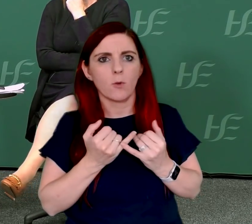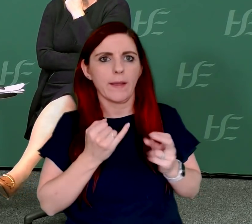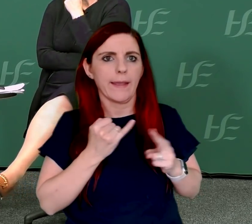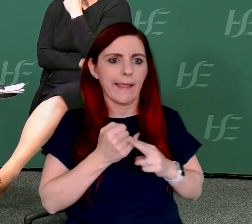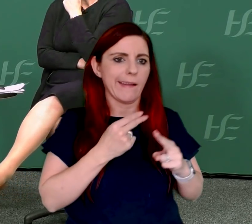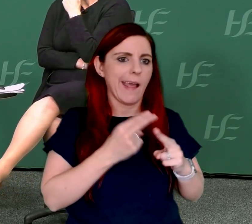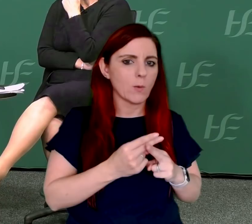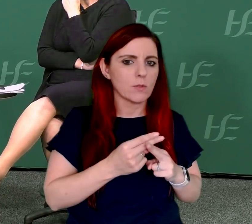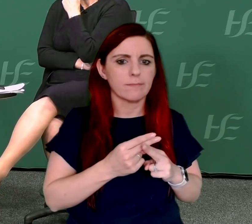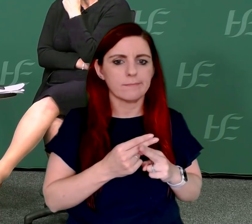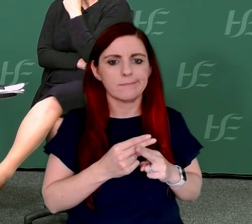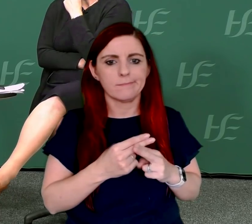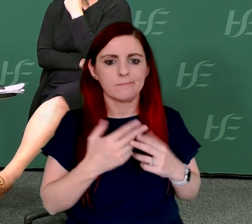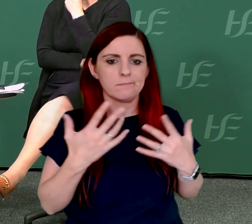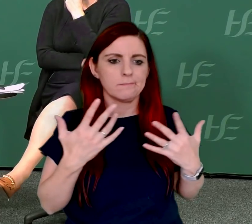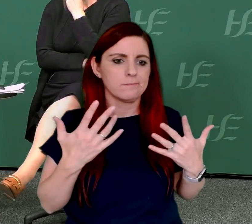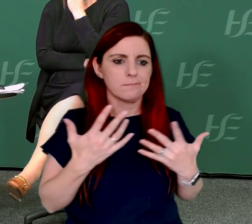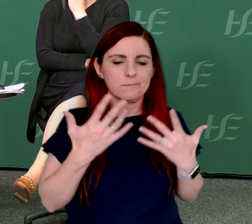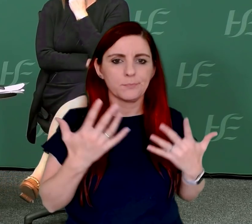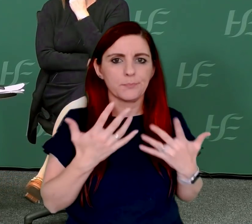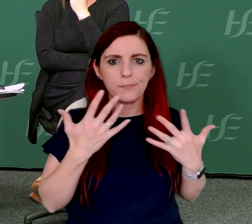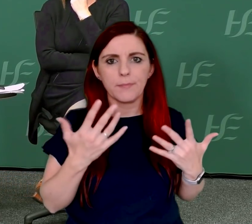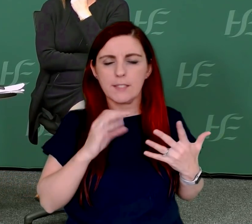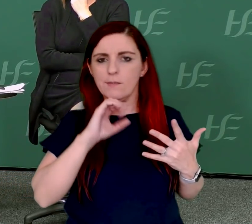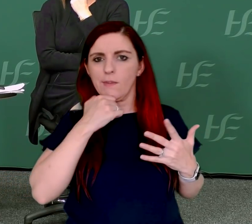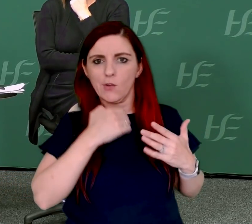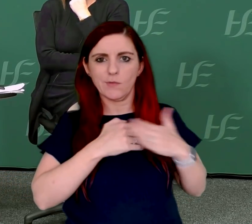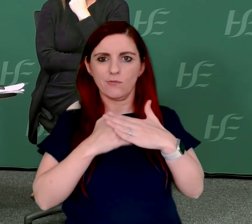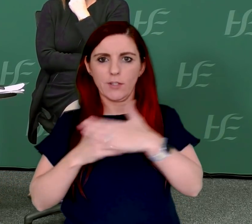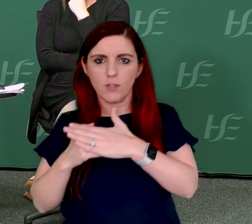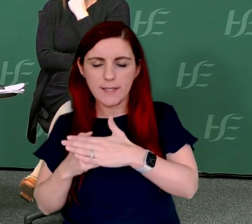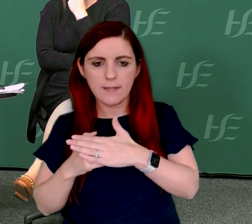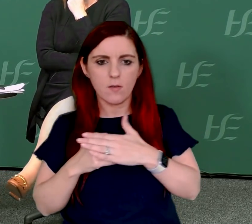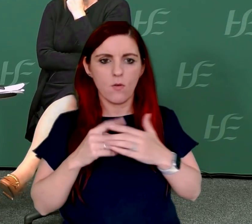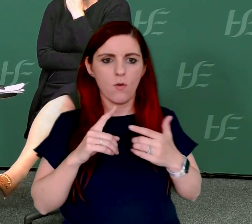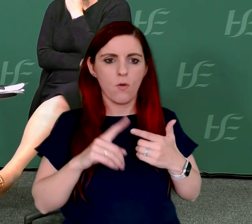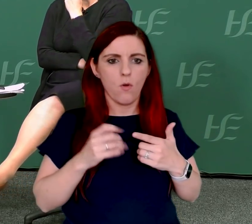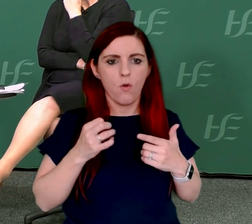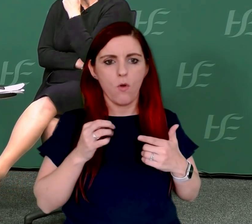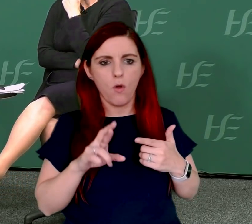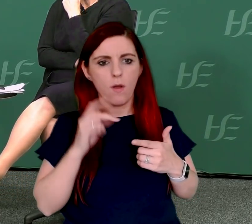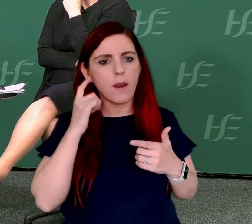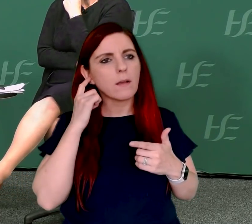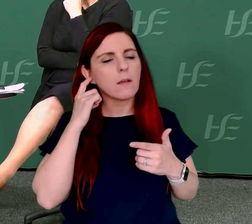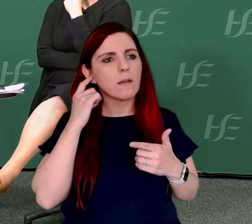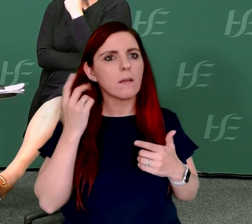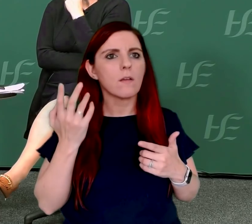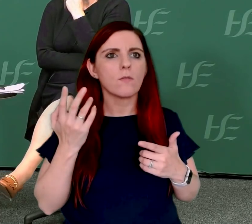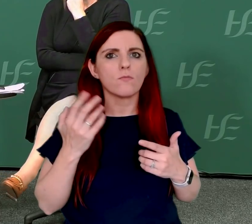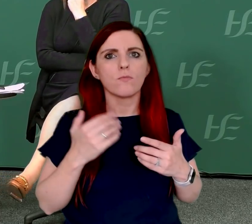of, severe restrictions or kind of varying restrictions of varying